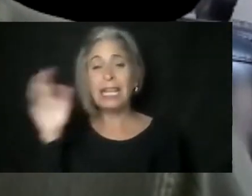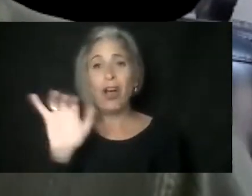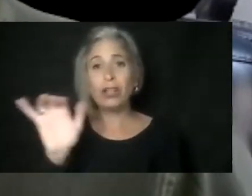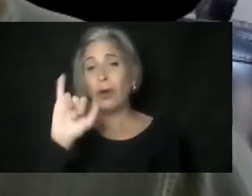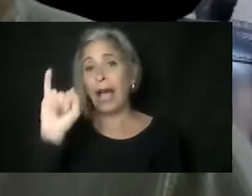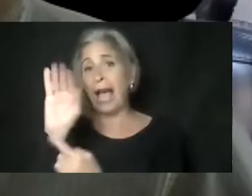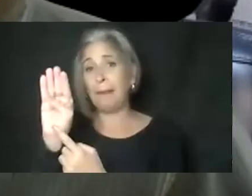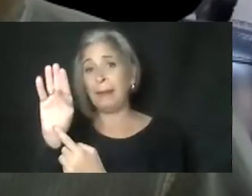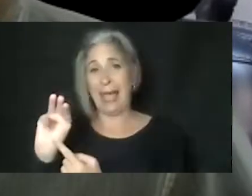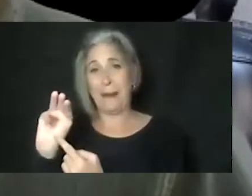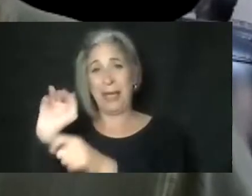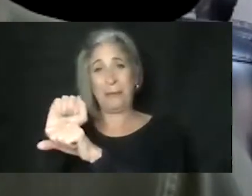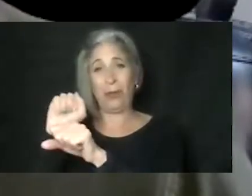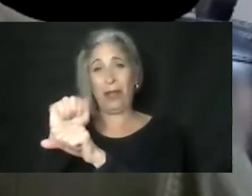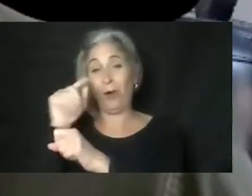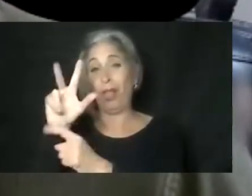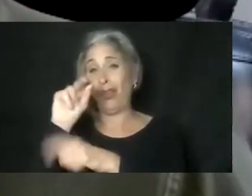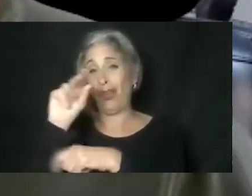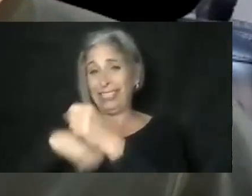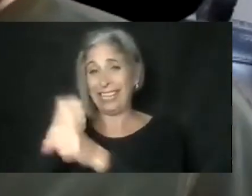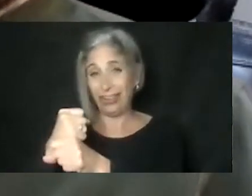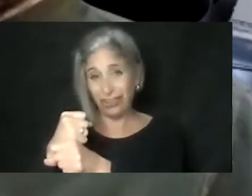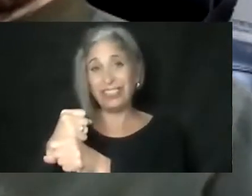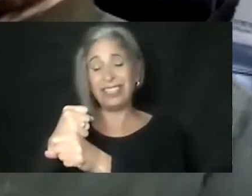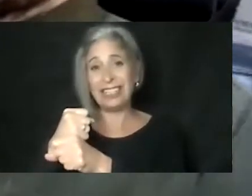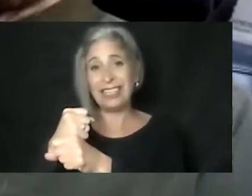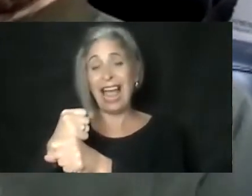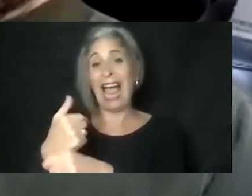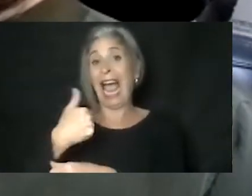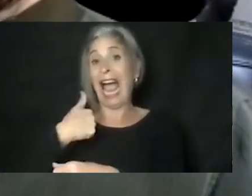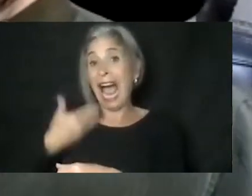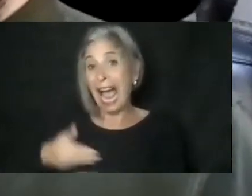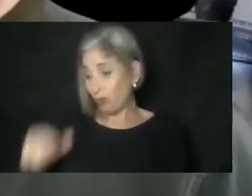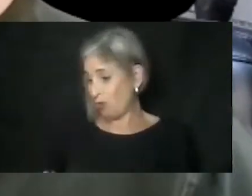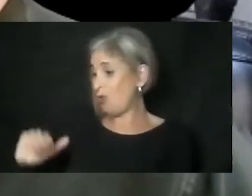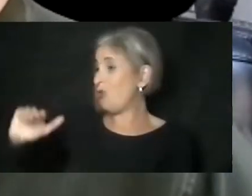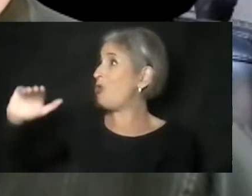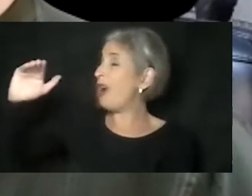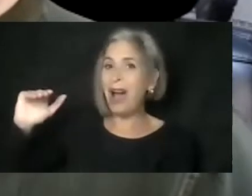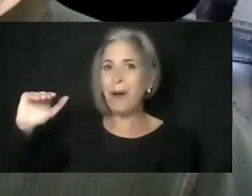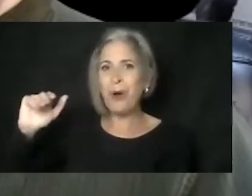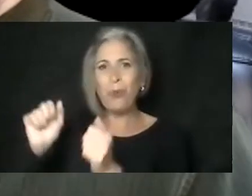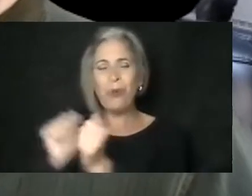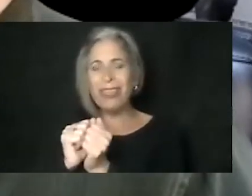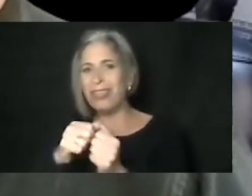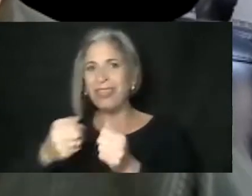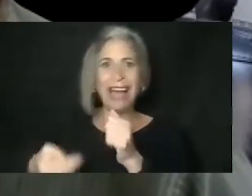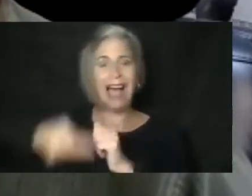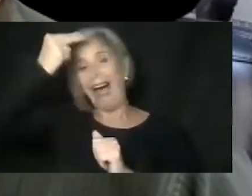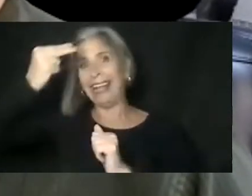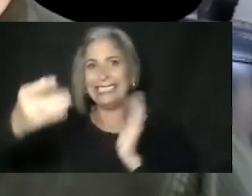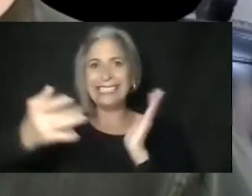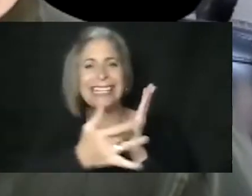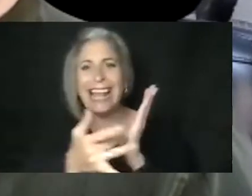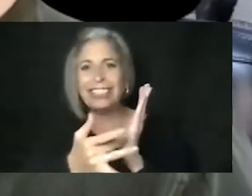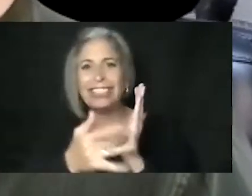IBM employee for over 30 years. And so I got to grow up with the latest and greatest in accessibility technology and